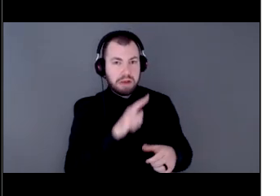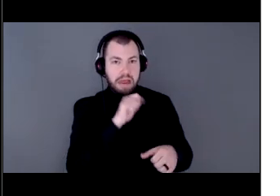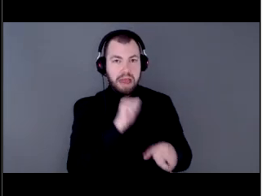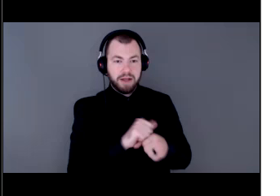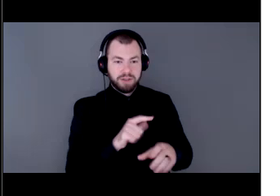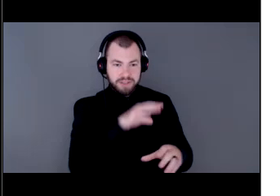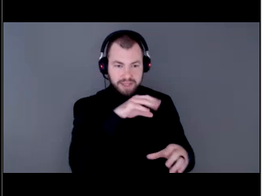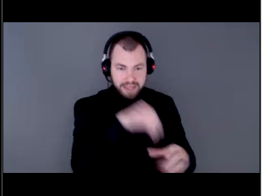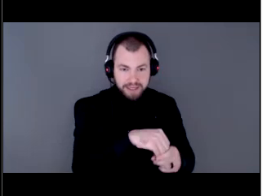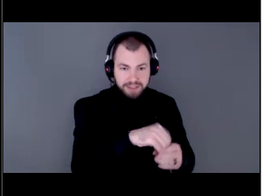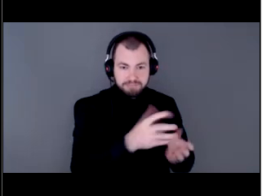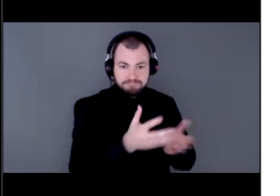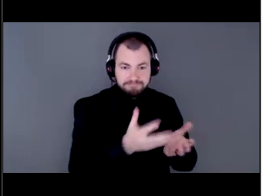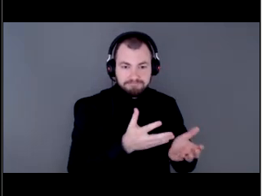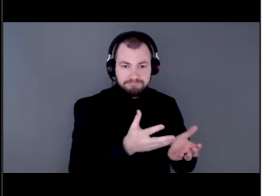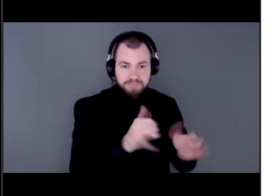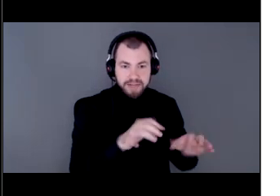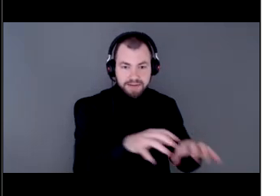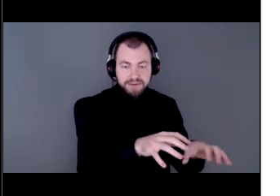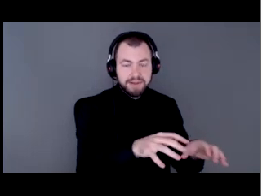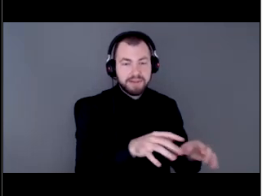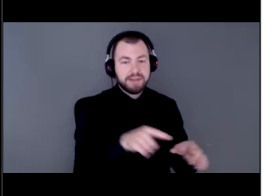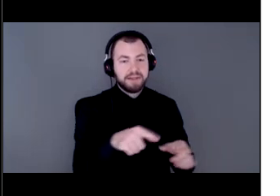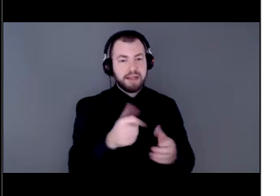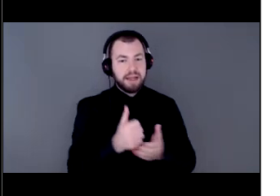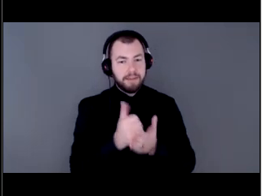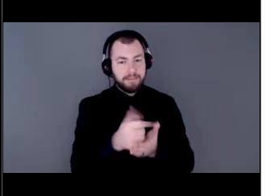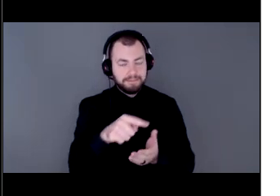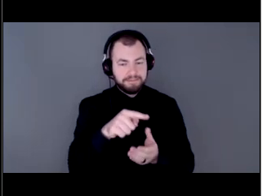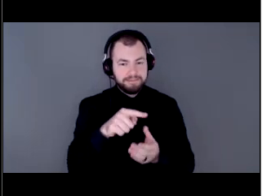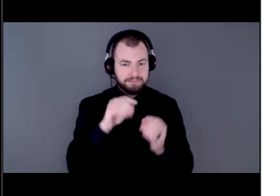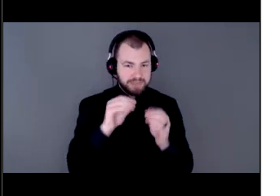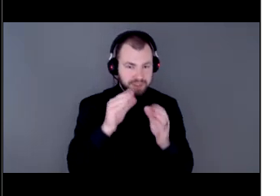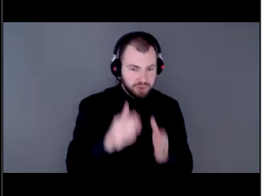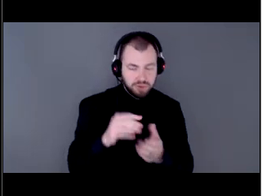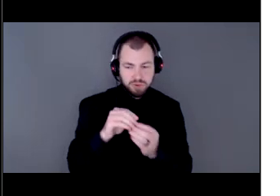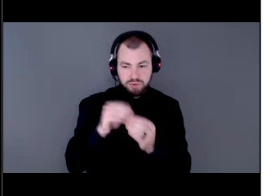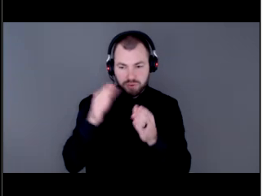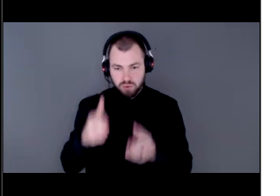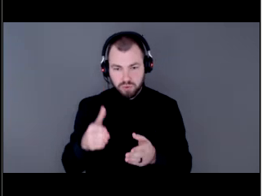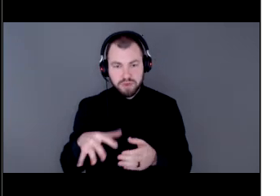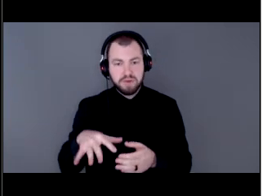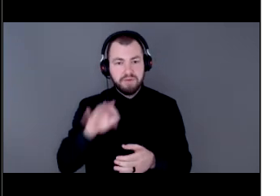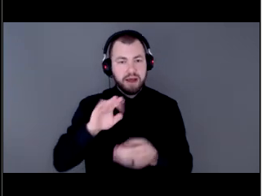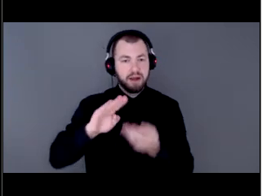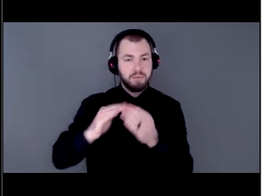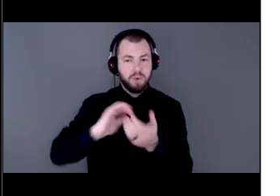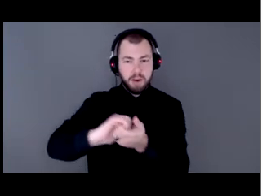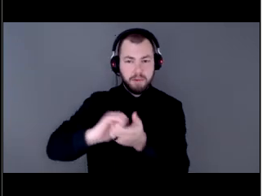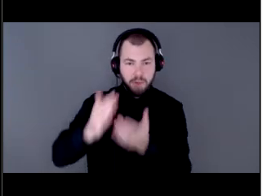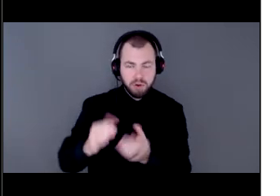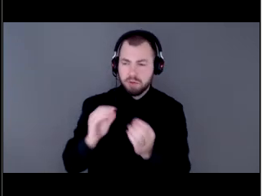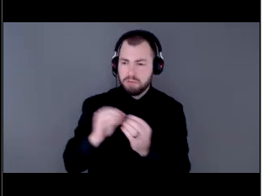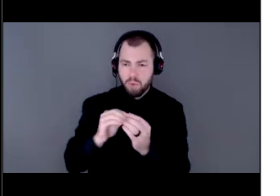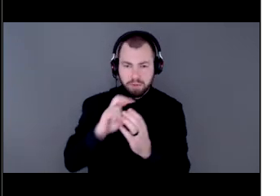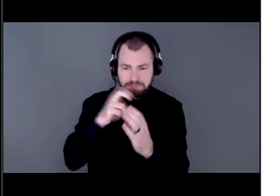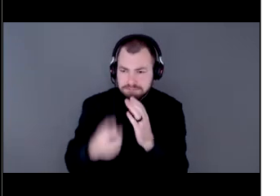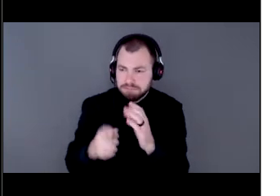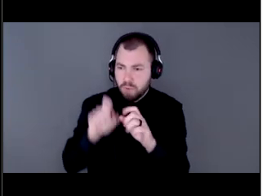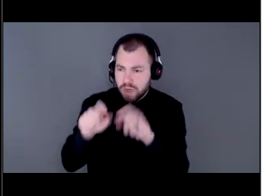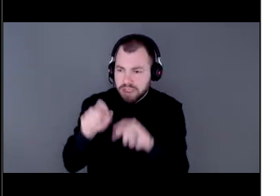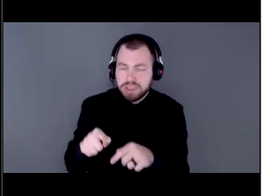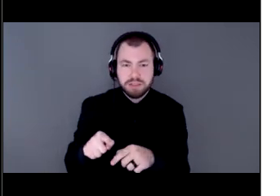we help them, the teachers and the students, find community partners who can answer their questions about materials, access data about where it's being found,